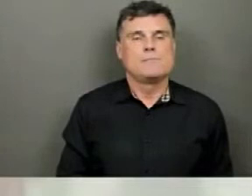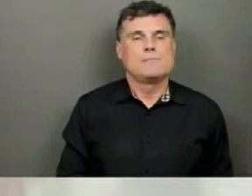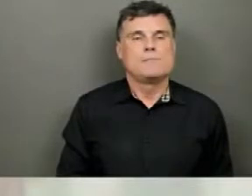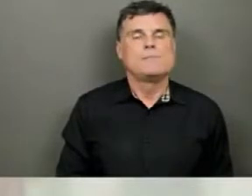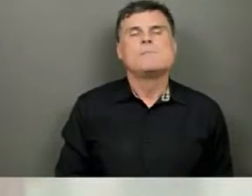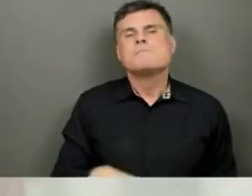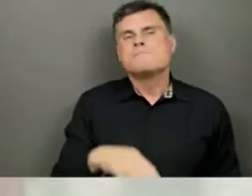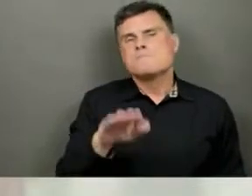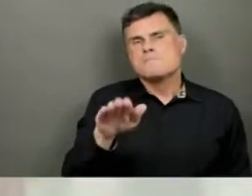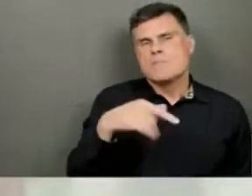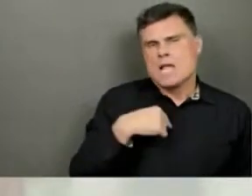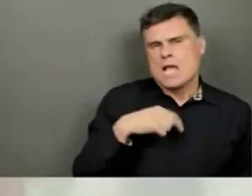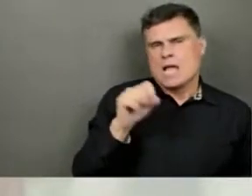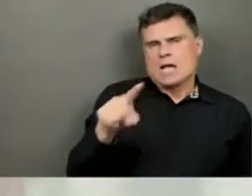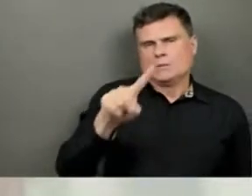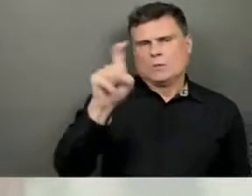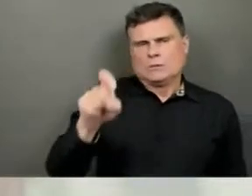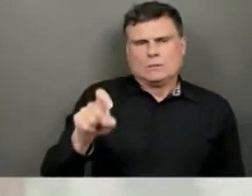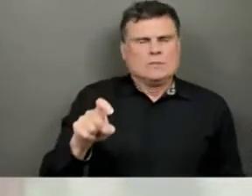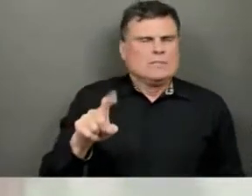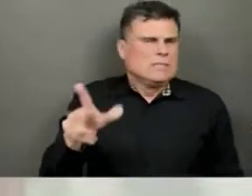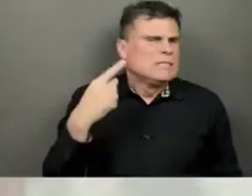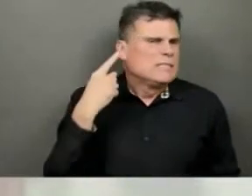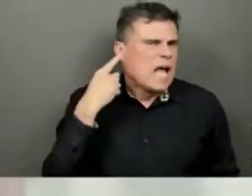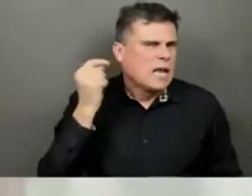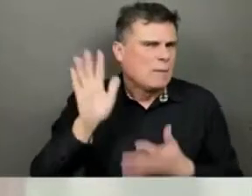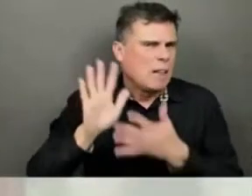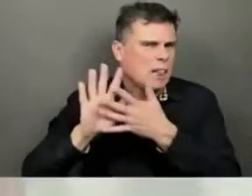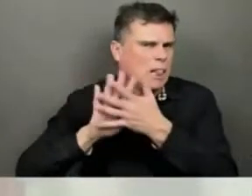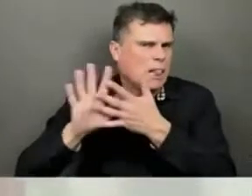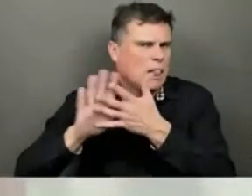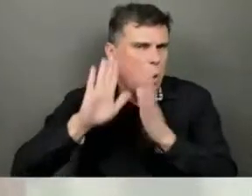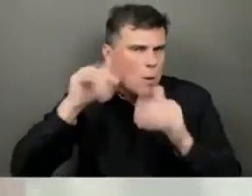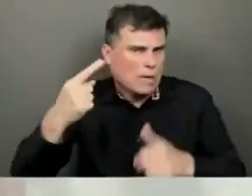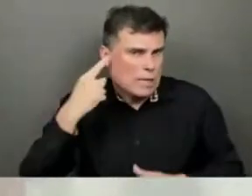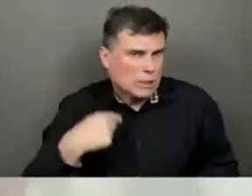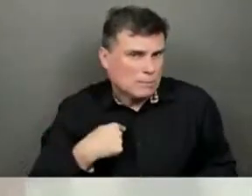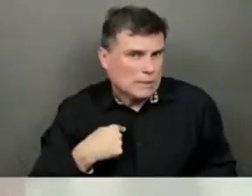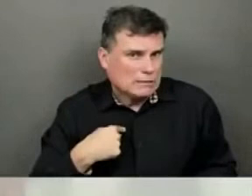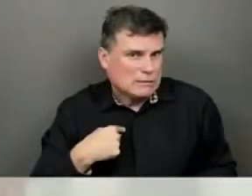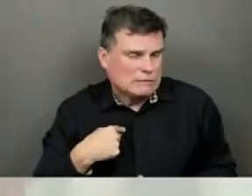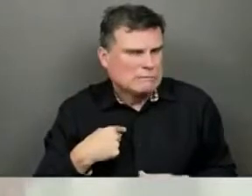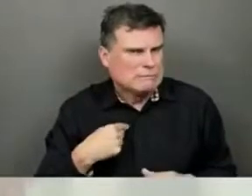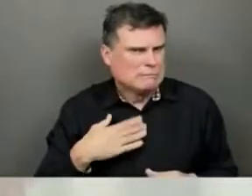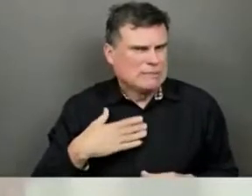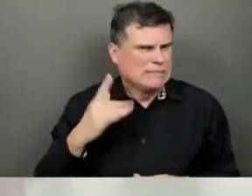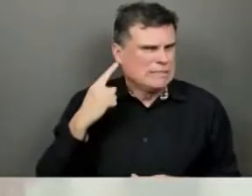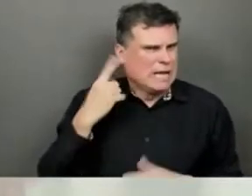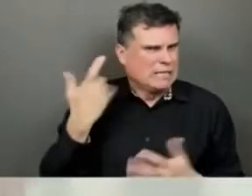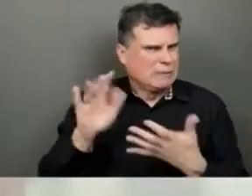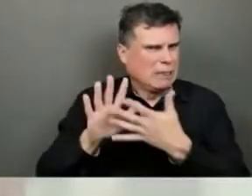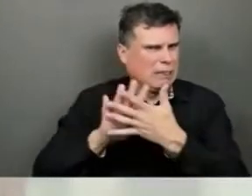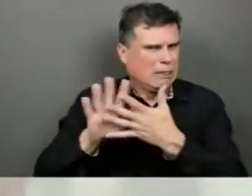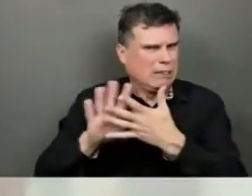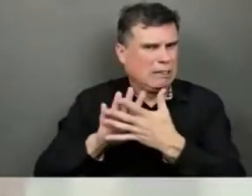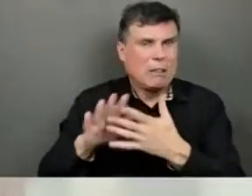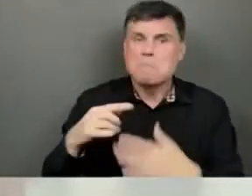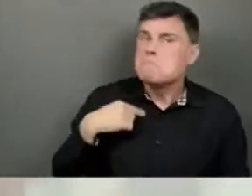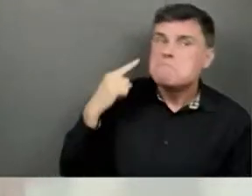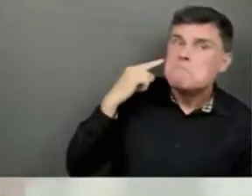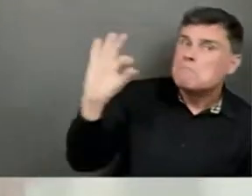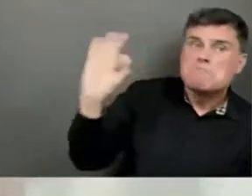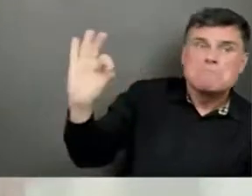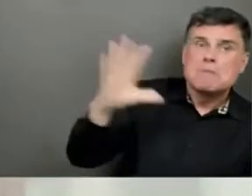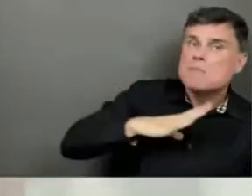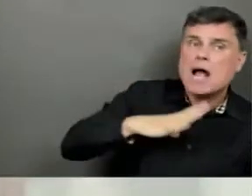I'm having some problems with connectivity here, so I'm hoping that you can hear me. Yes, we Can you can. hear me, Dr. Henry? Yes, we can.